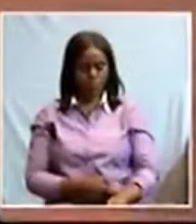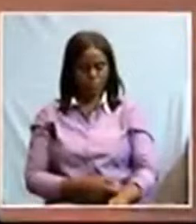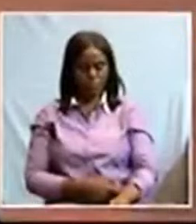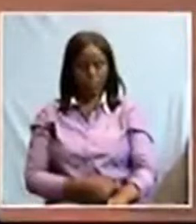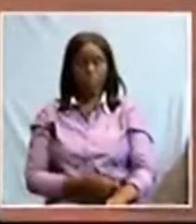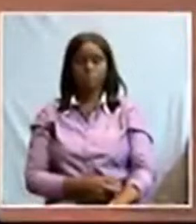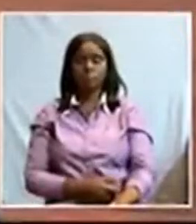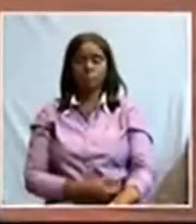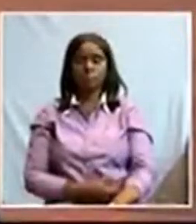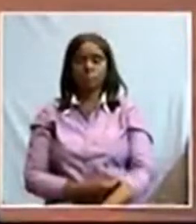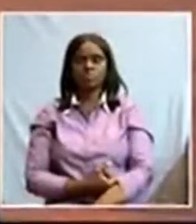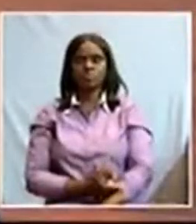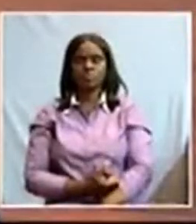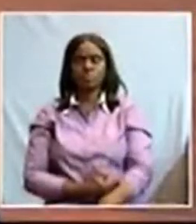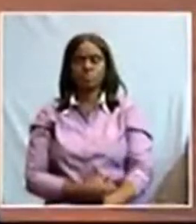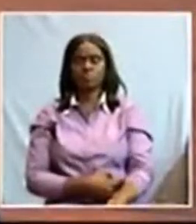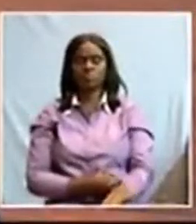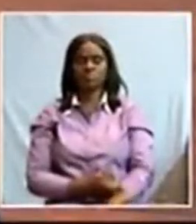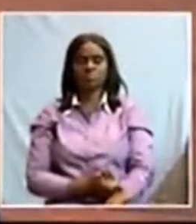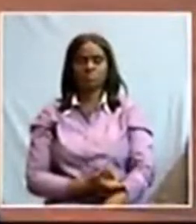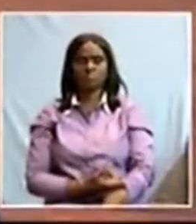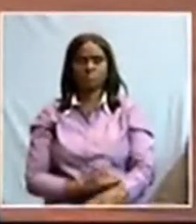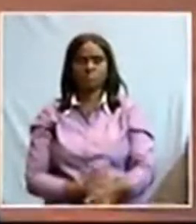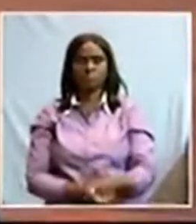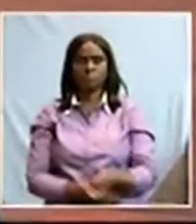Council Secretary,